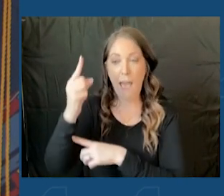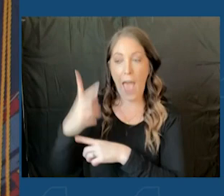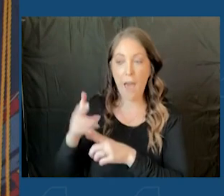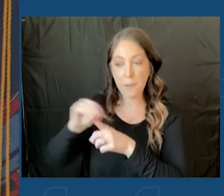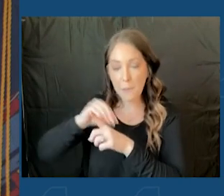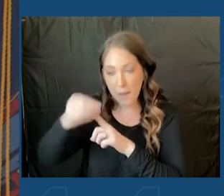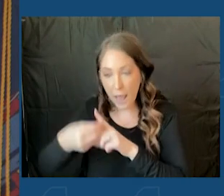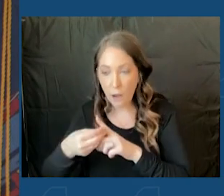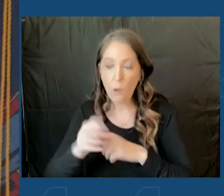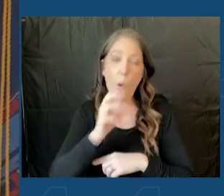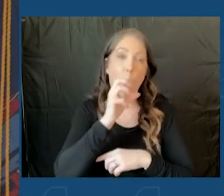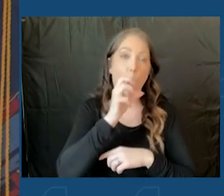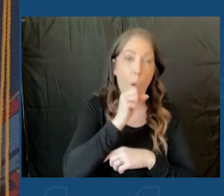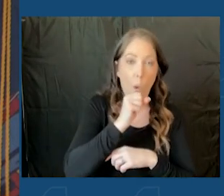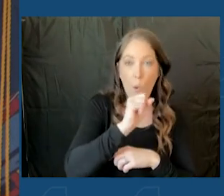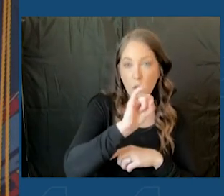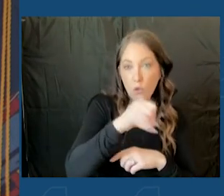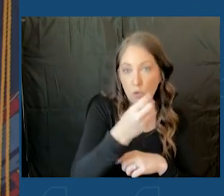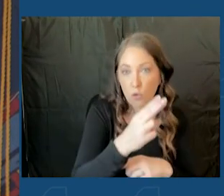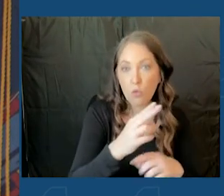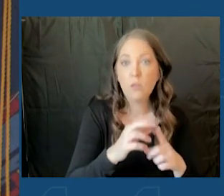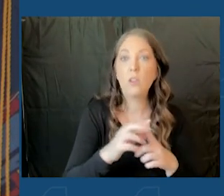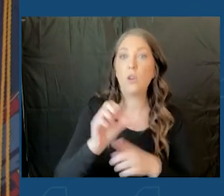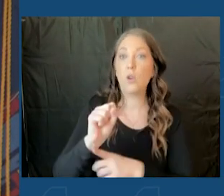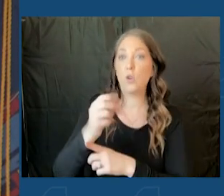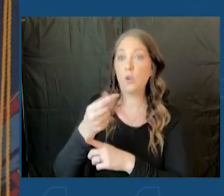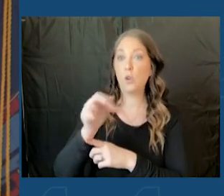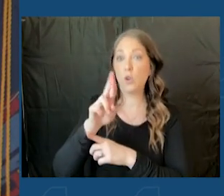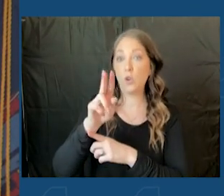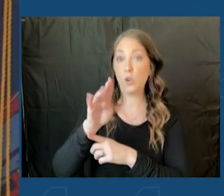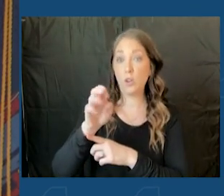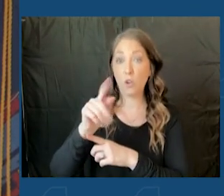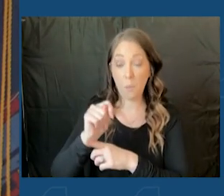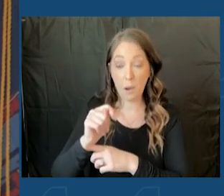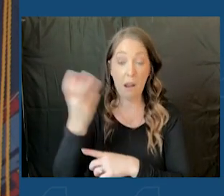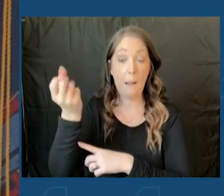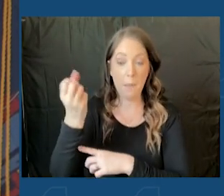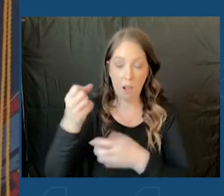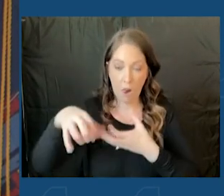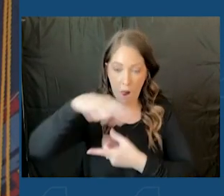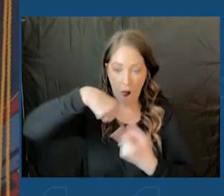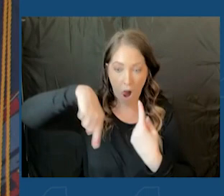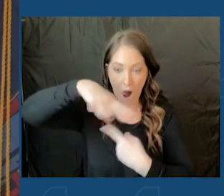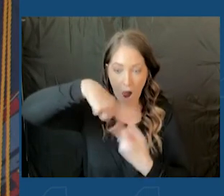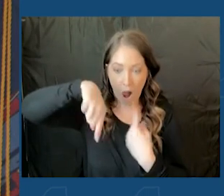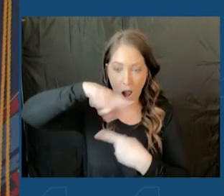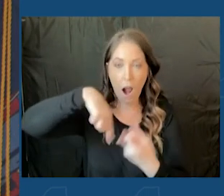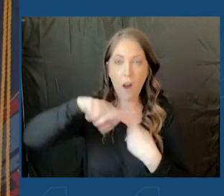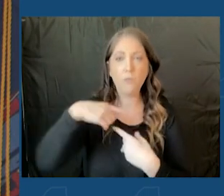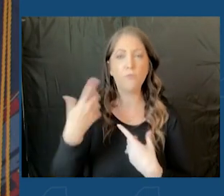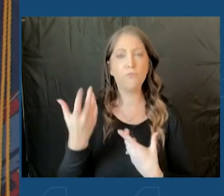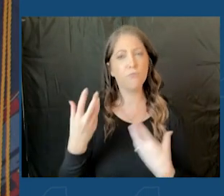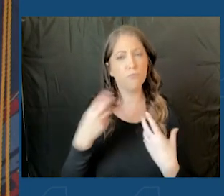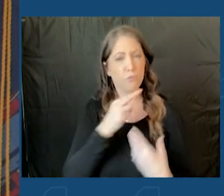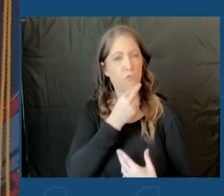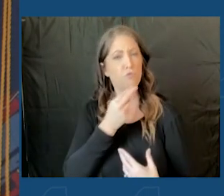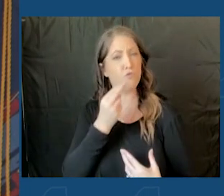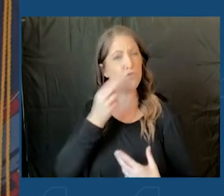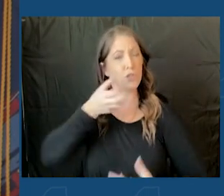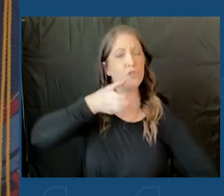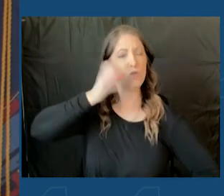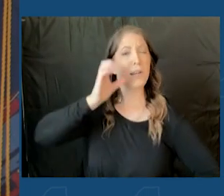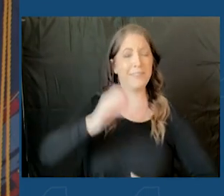half a cup of sherbet, and milk, and you blend it all together, and it's a very nutritious drink. I said, that's exactly what I said.